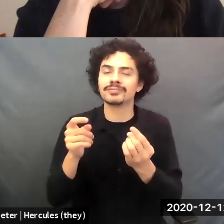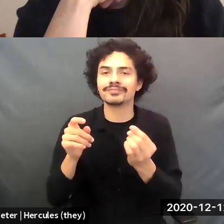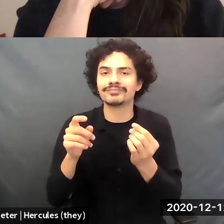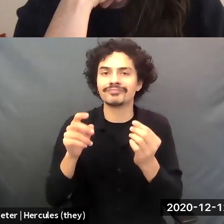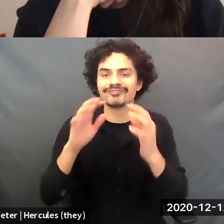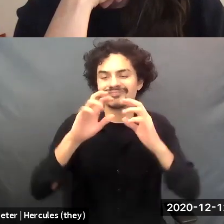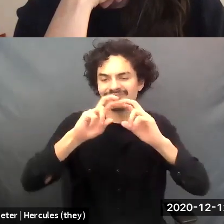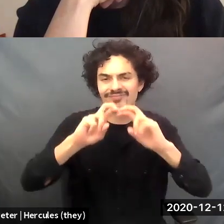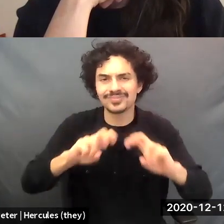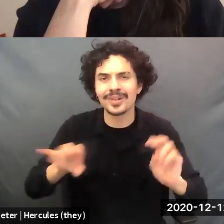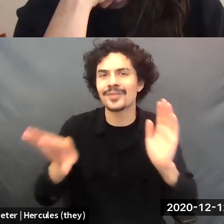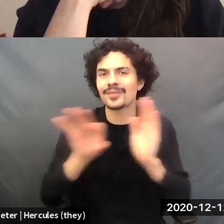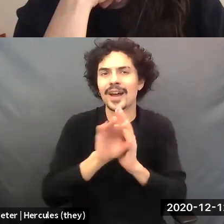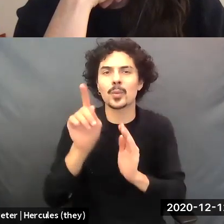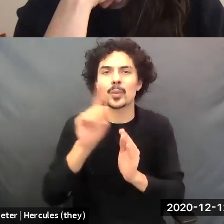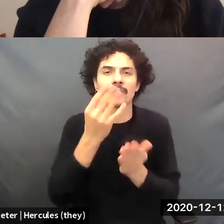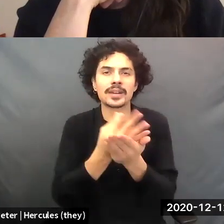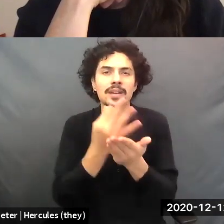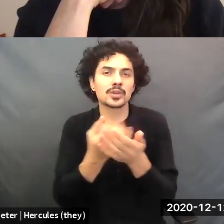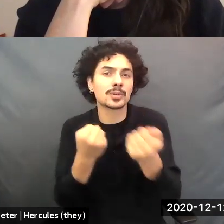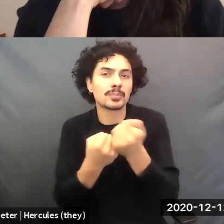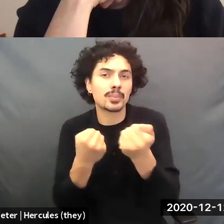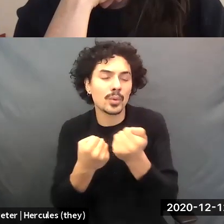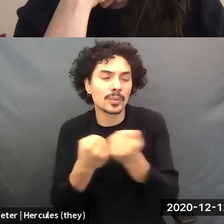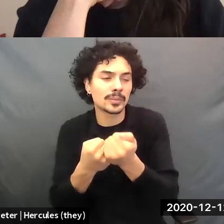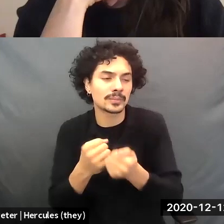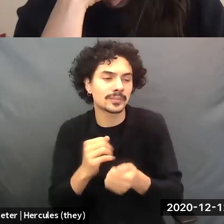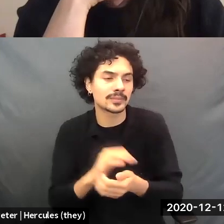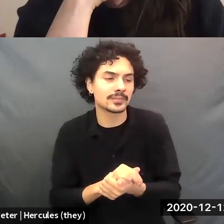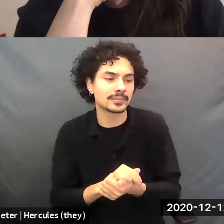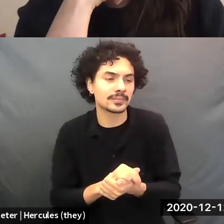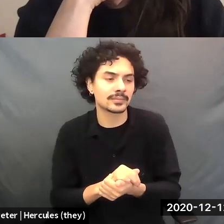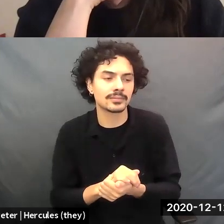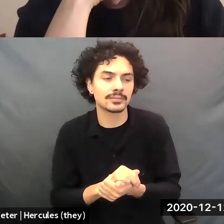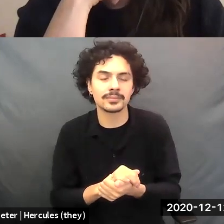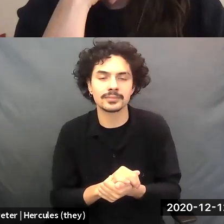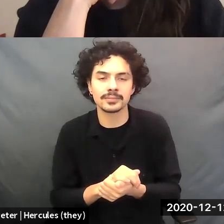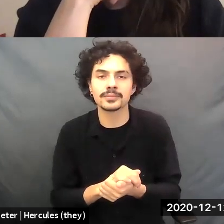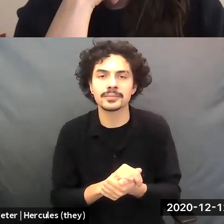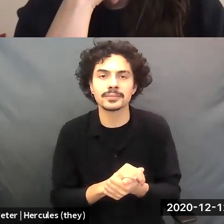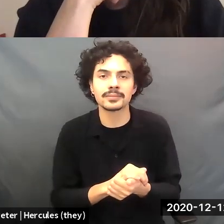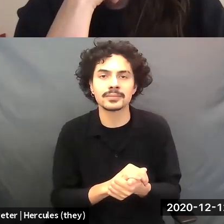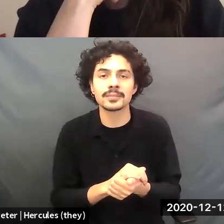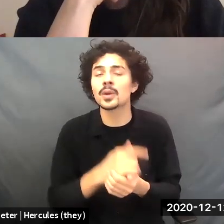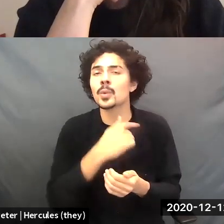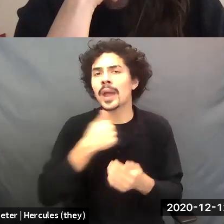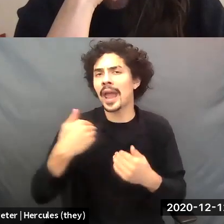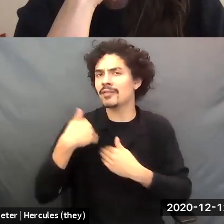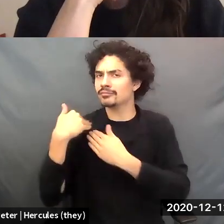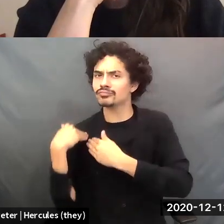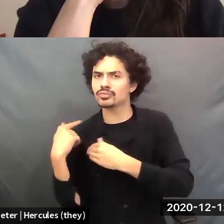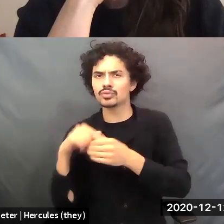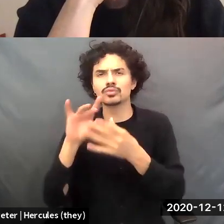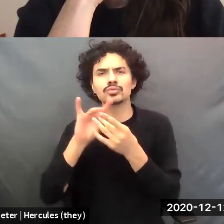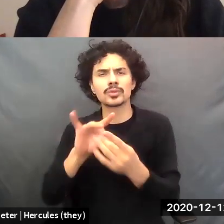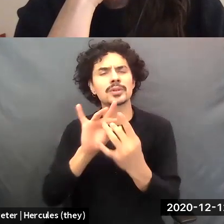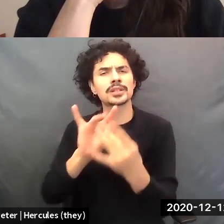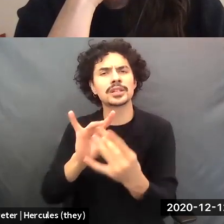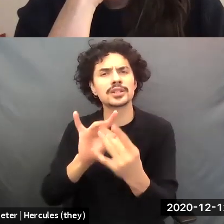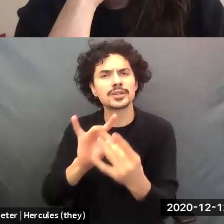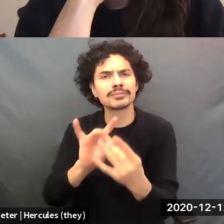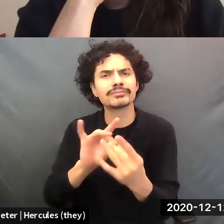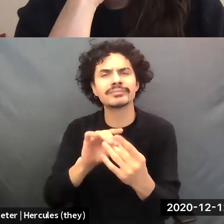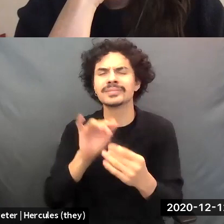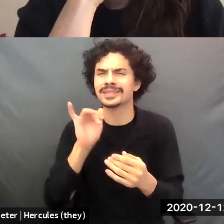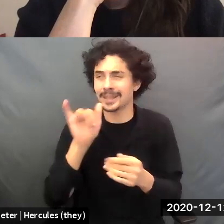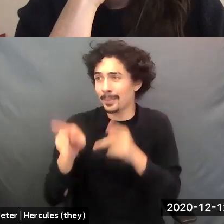to other forms of support to students from here. And also we have an obligation to create a relationship with, you know, those people are